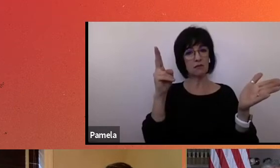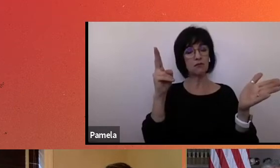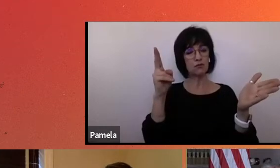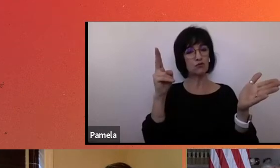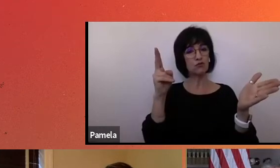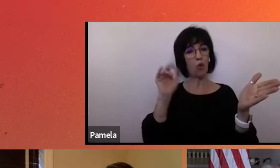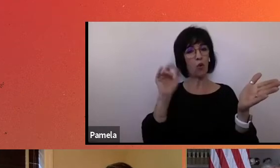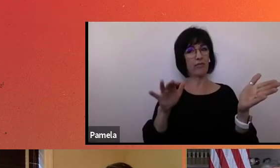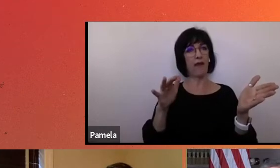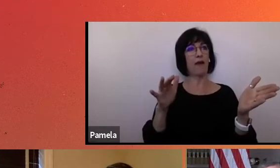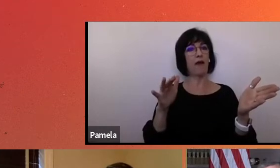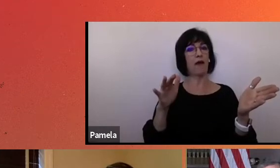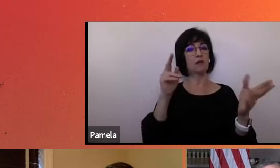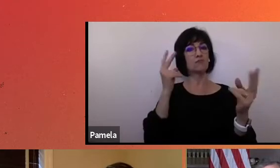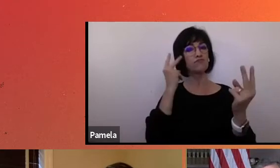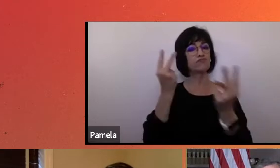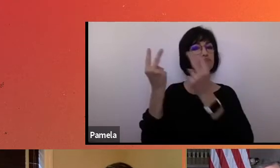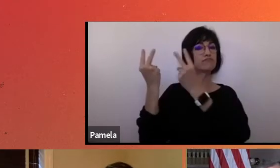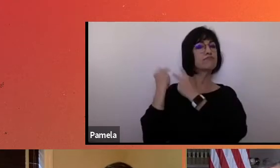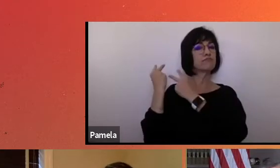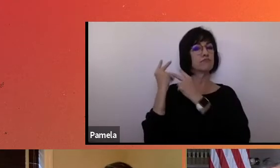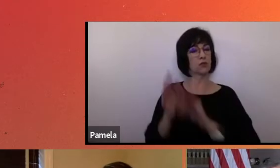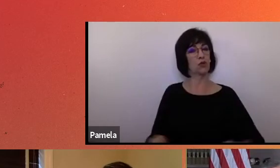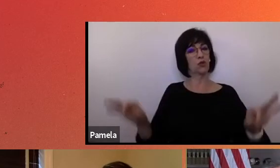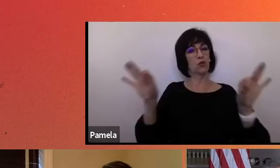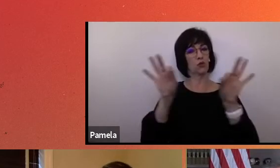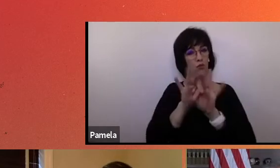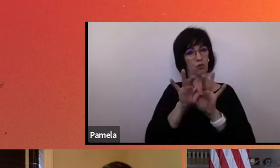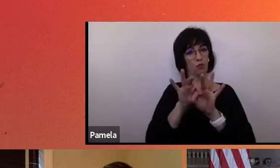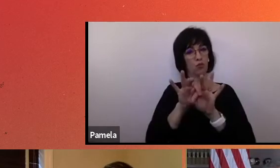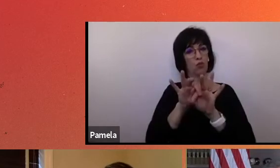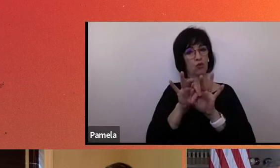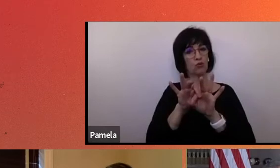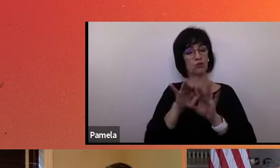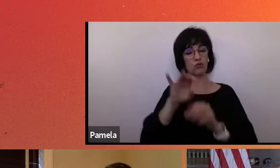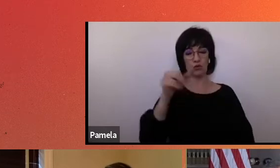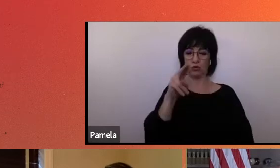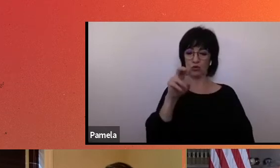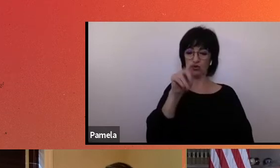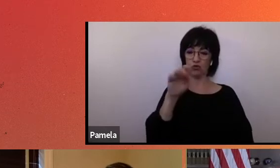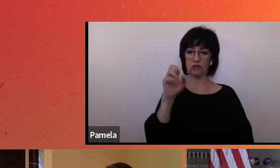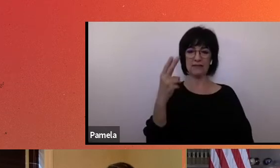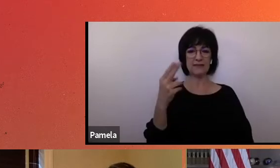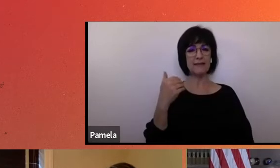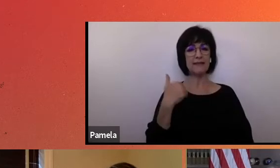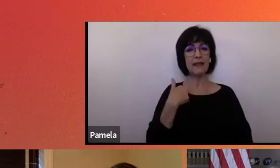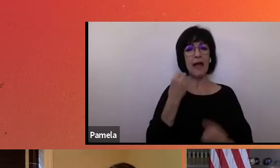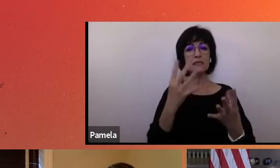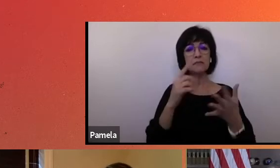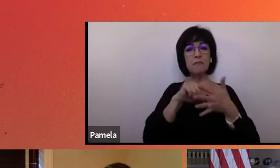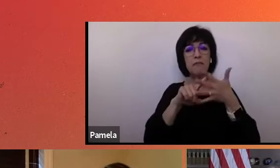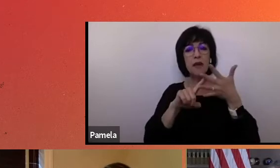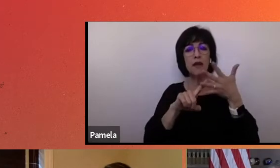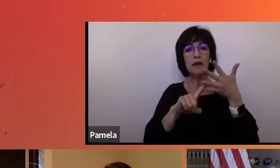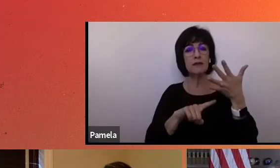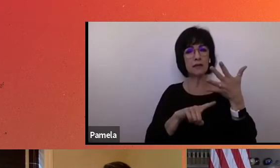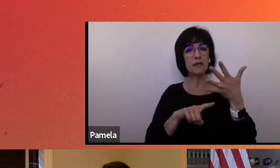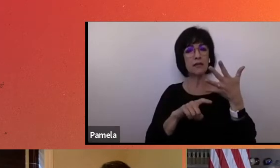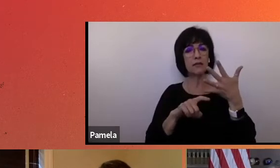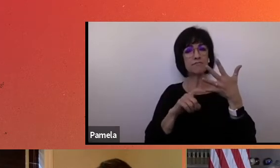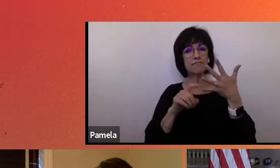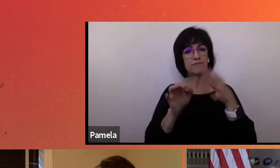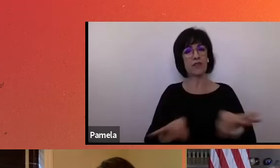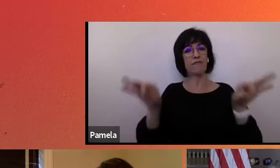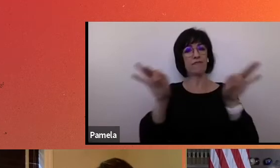importance in understanding these commemorative opportunities with Juneteenth. And imagine if we have a way